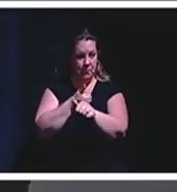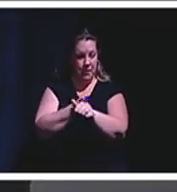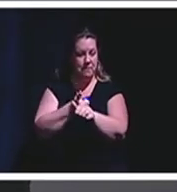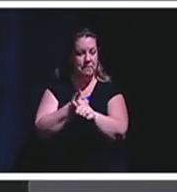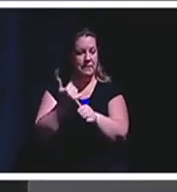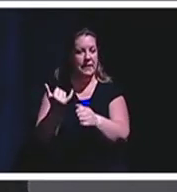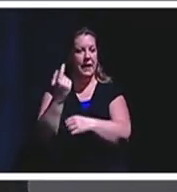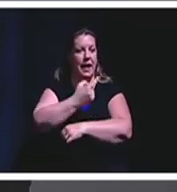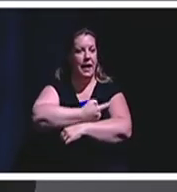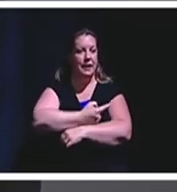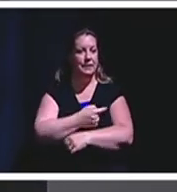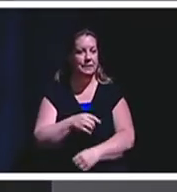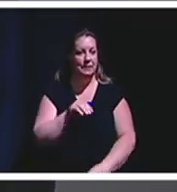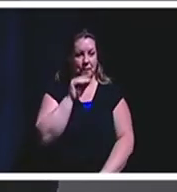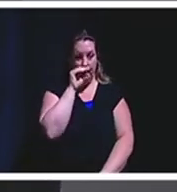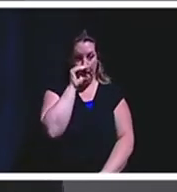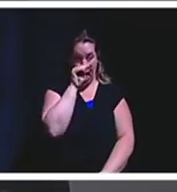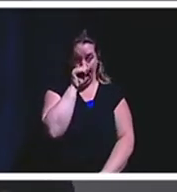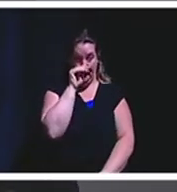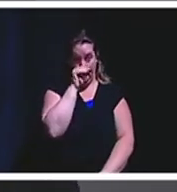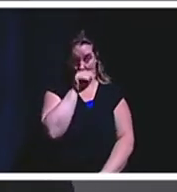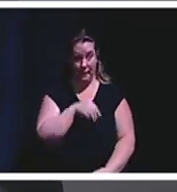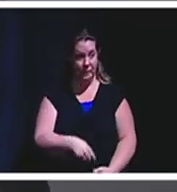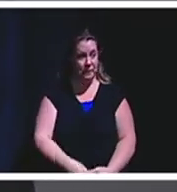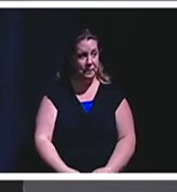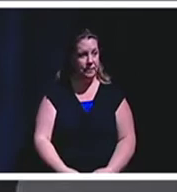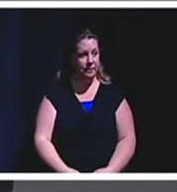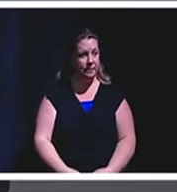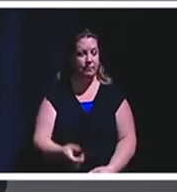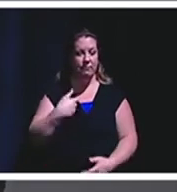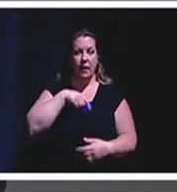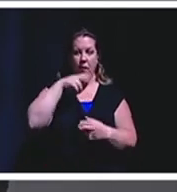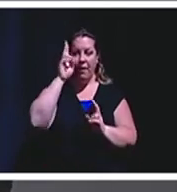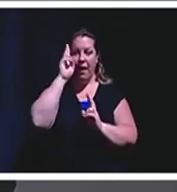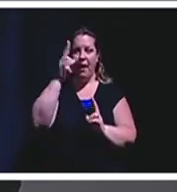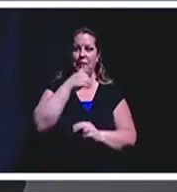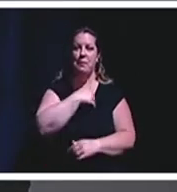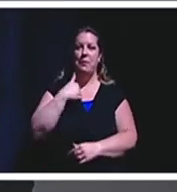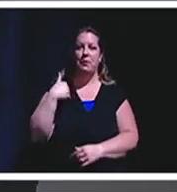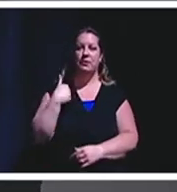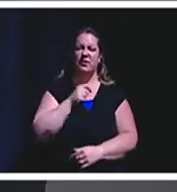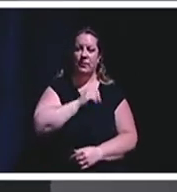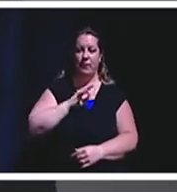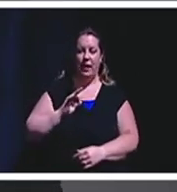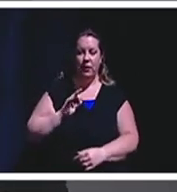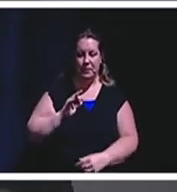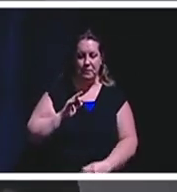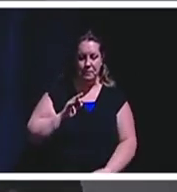today and in the first rows in front of the stage are the distinguished members of our faculty.